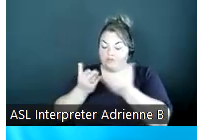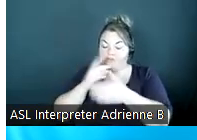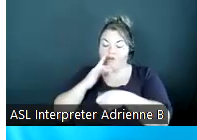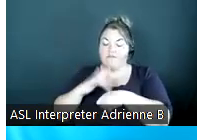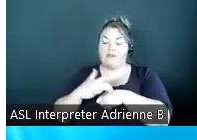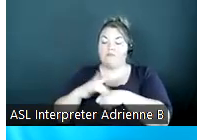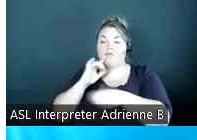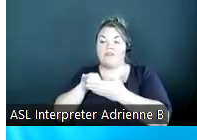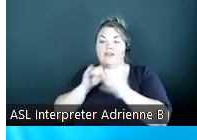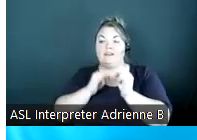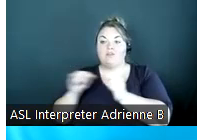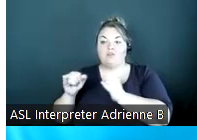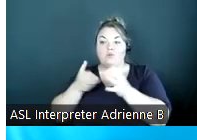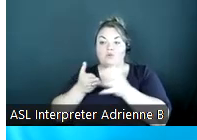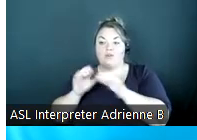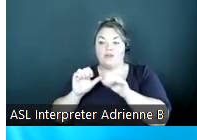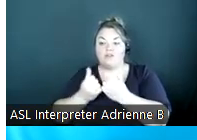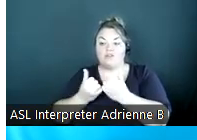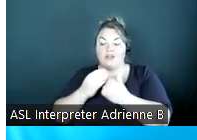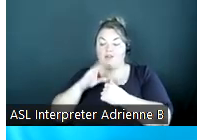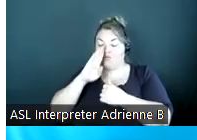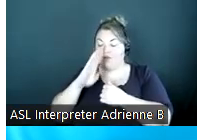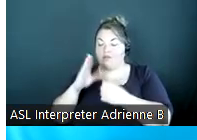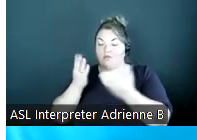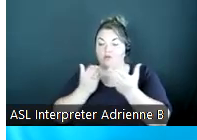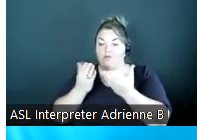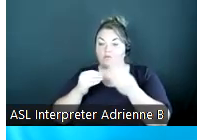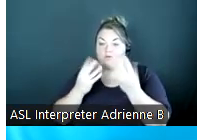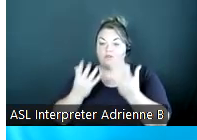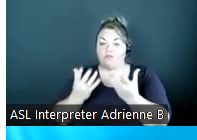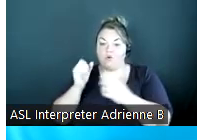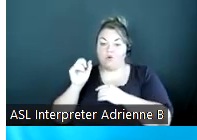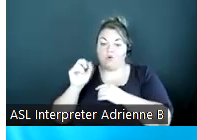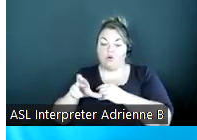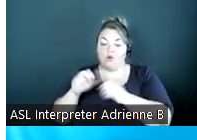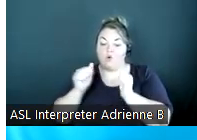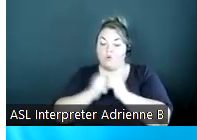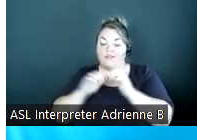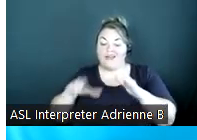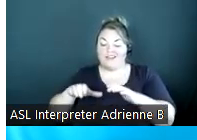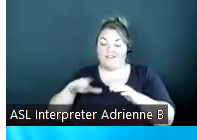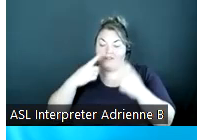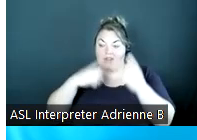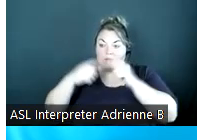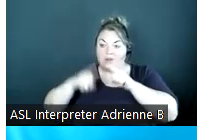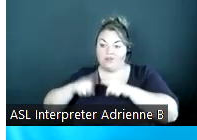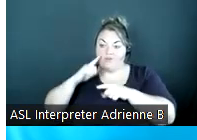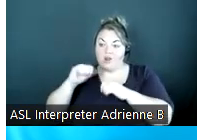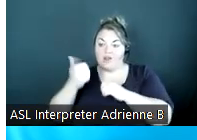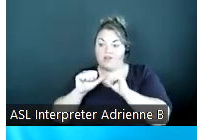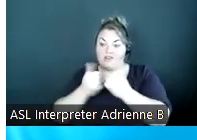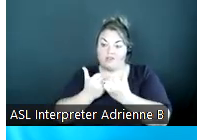individual, whether through the agency and direct service provision or with active collaboration with other agencies that are capable